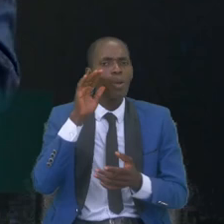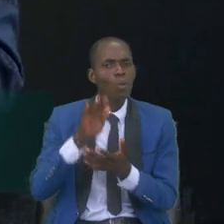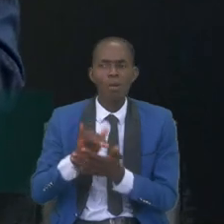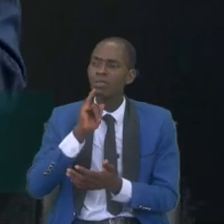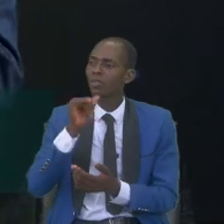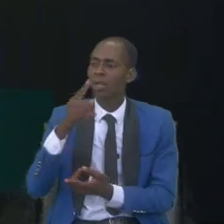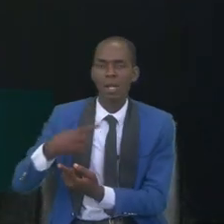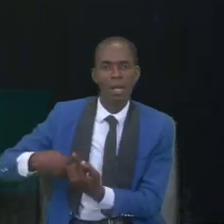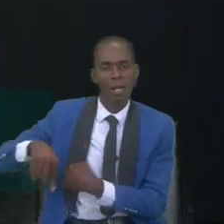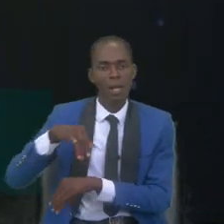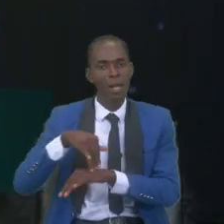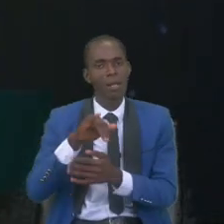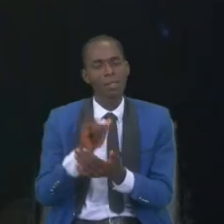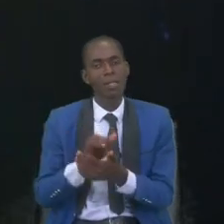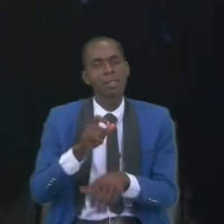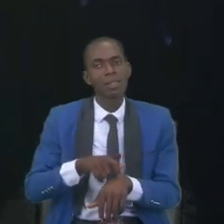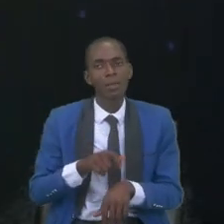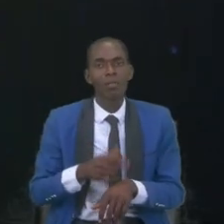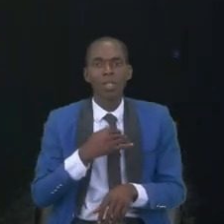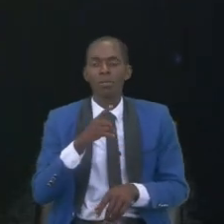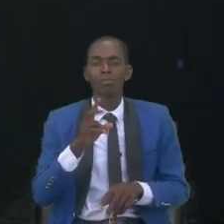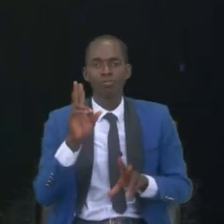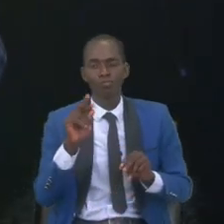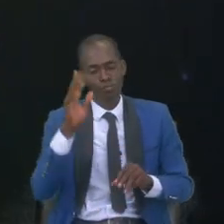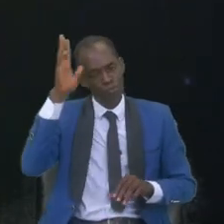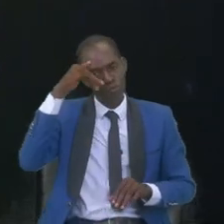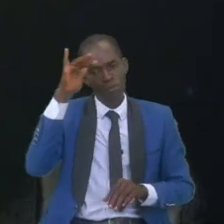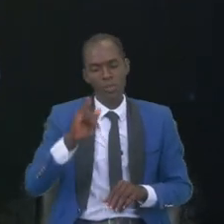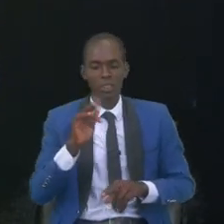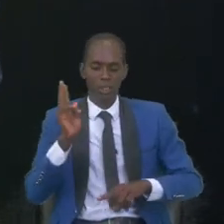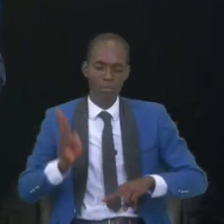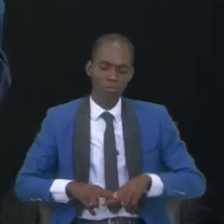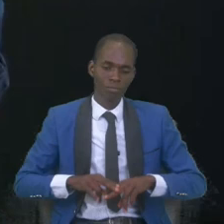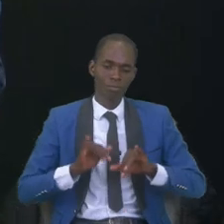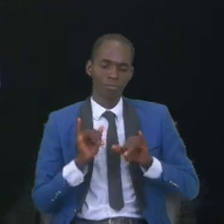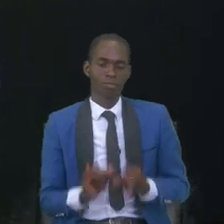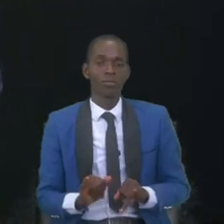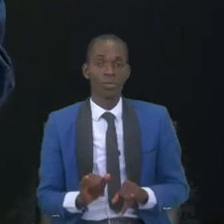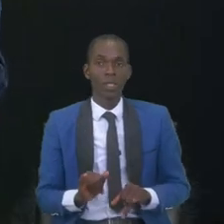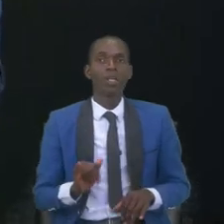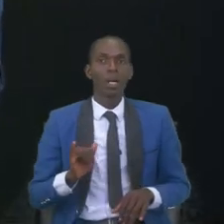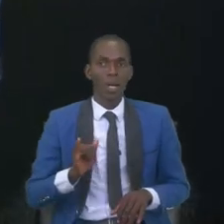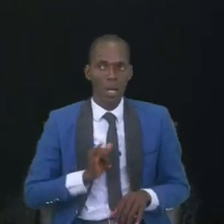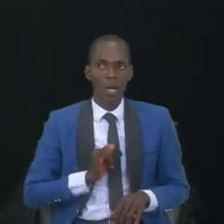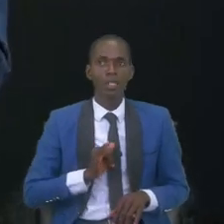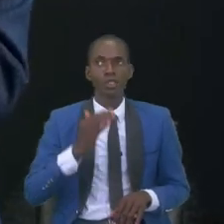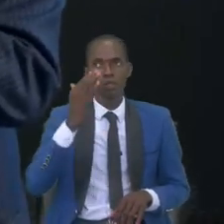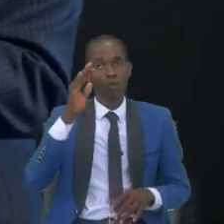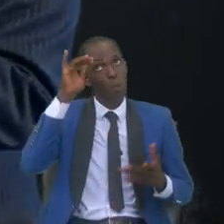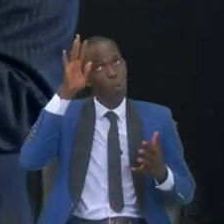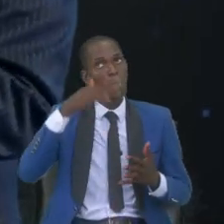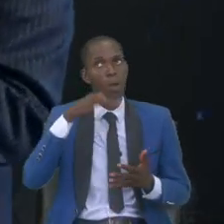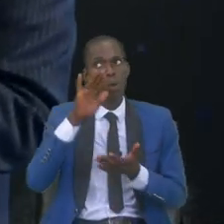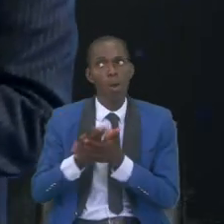at that time. And you know, you just sit down there. And you're saying, I hope my wife comes in time. My